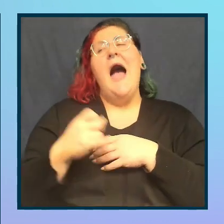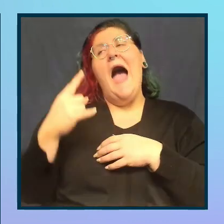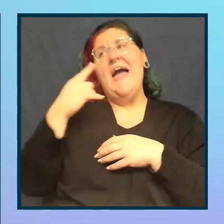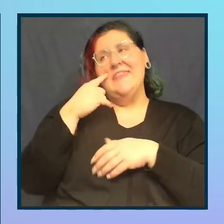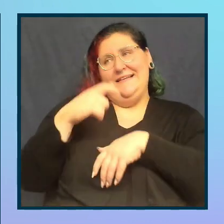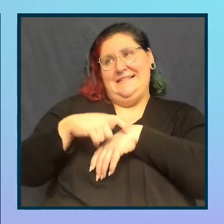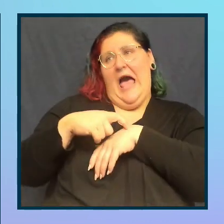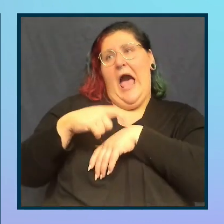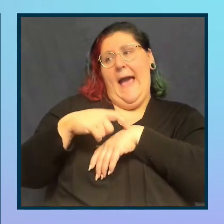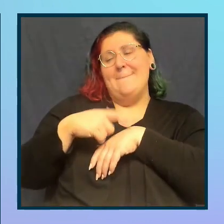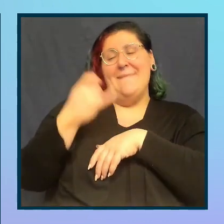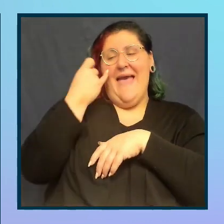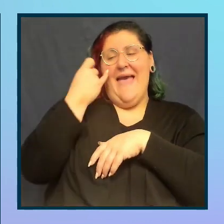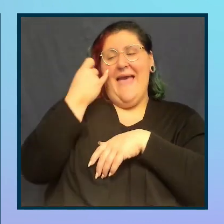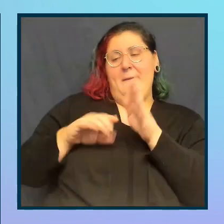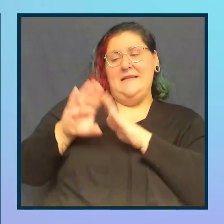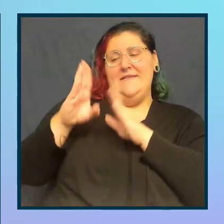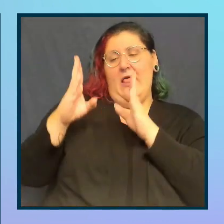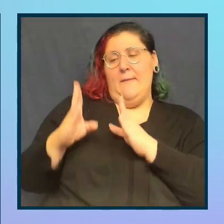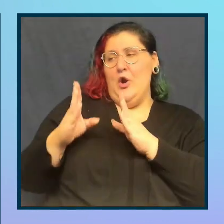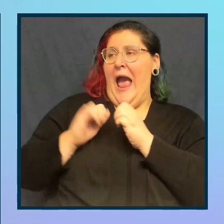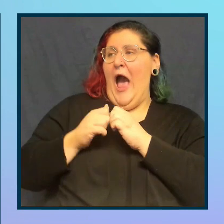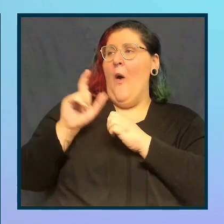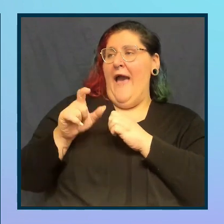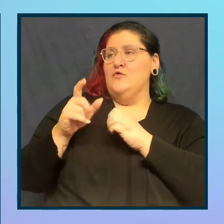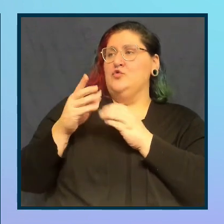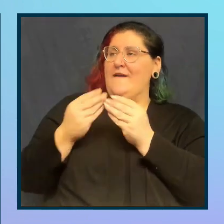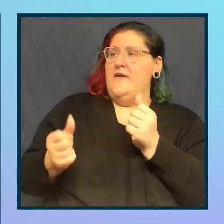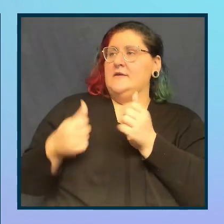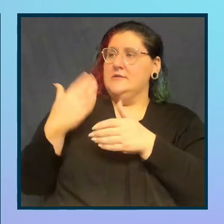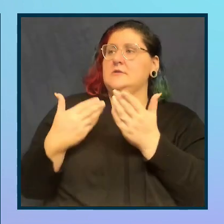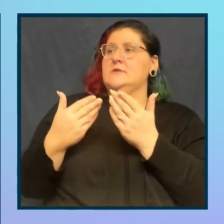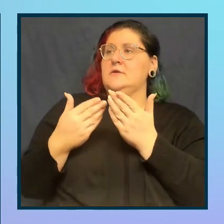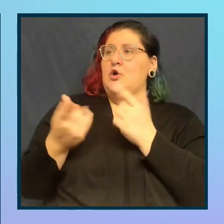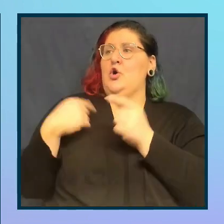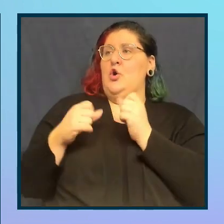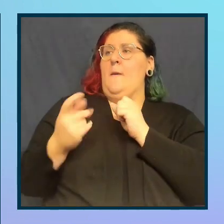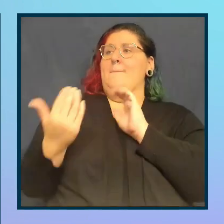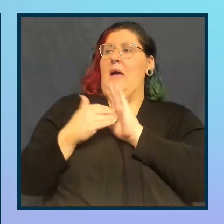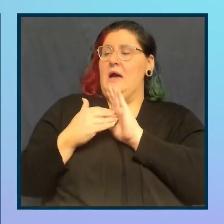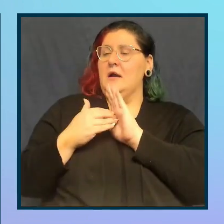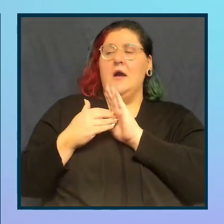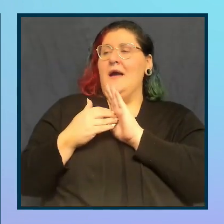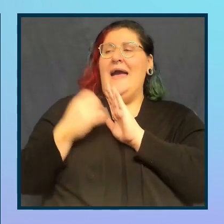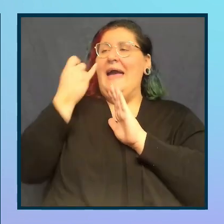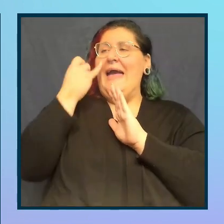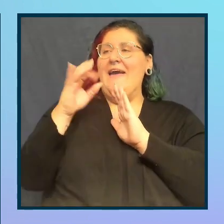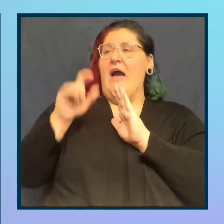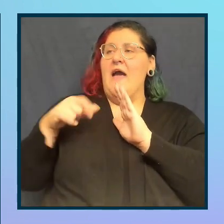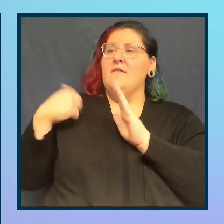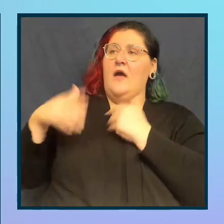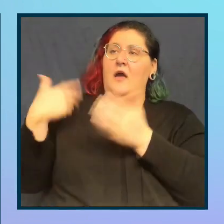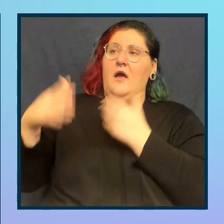those changes right there and test the problem. Where again, if it goes to QA, that's a lot larger loop of, depending on what your